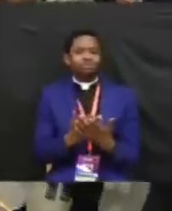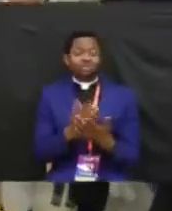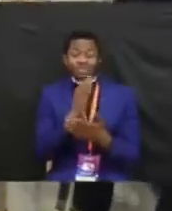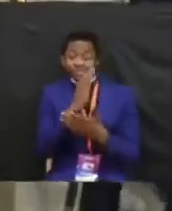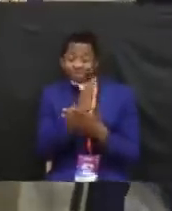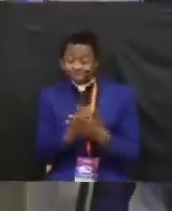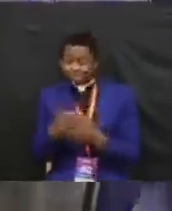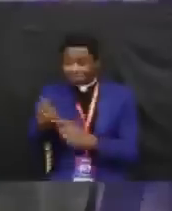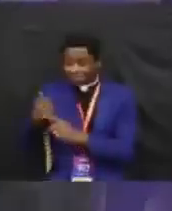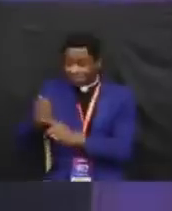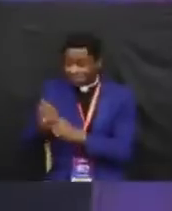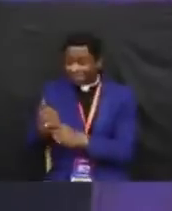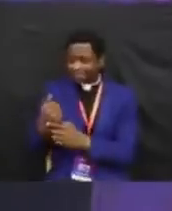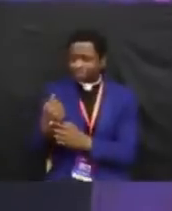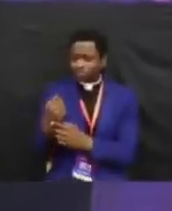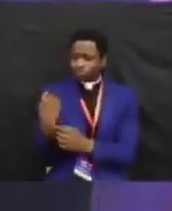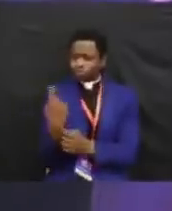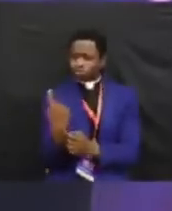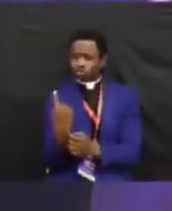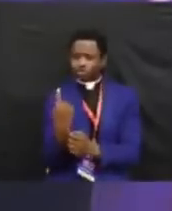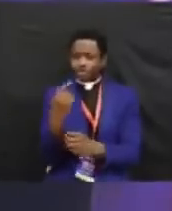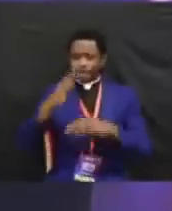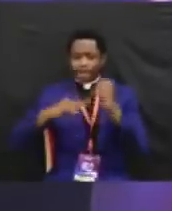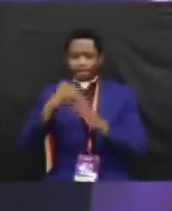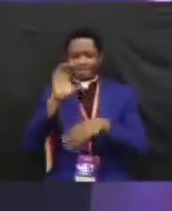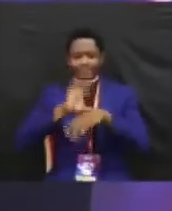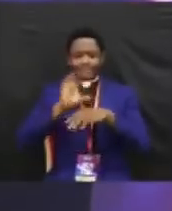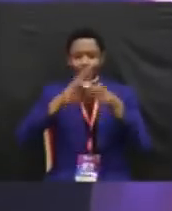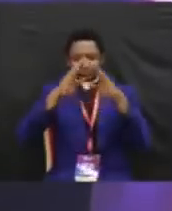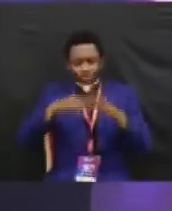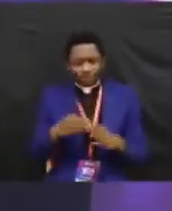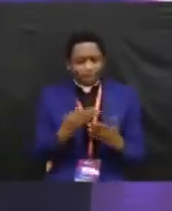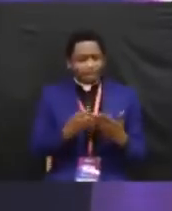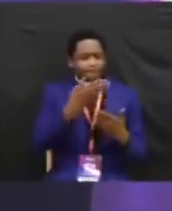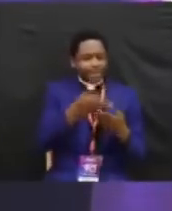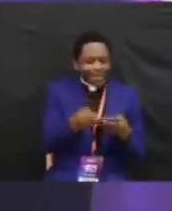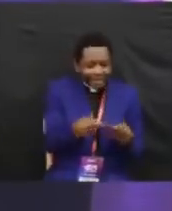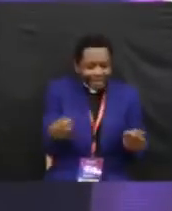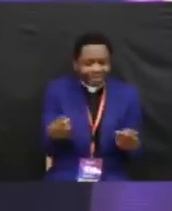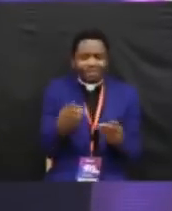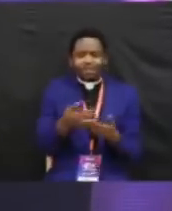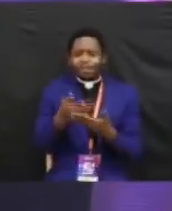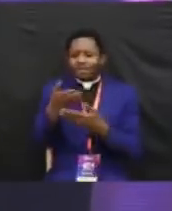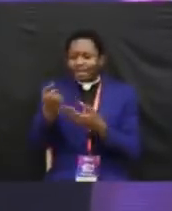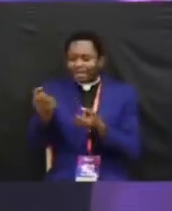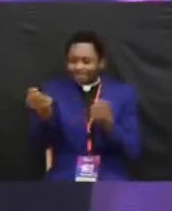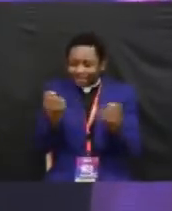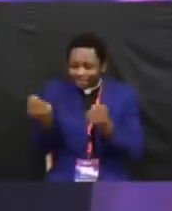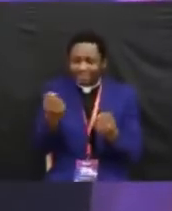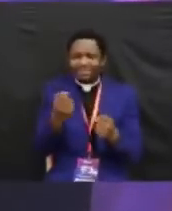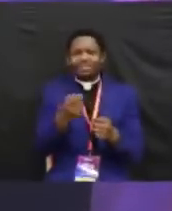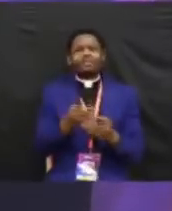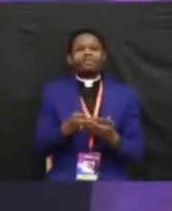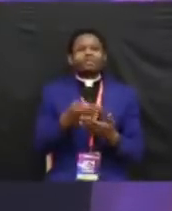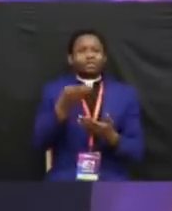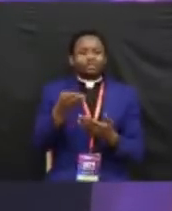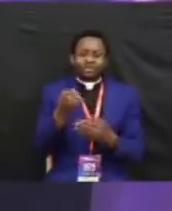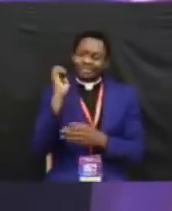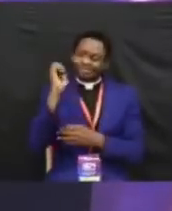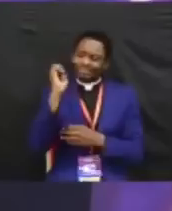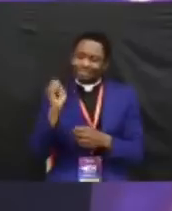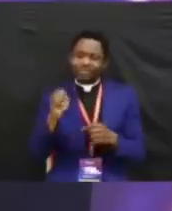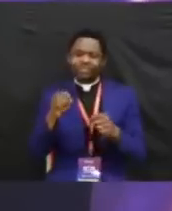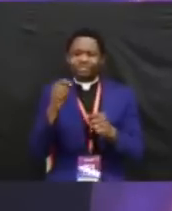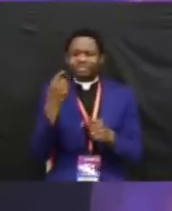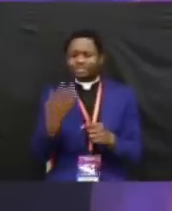Some single-handedly put up church buildings, acquired plots of lands, purchased vehicles, and bought evangelism